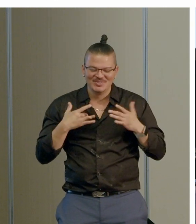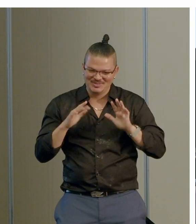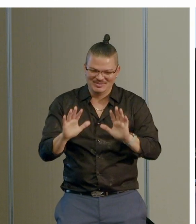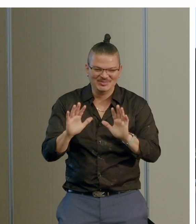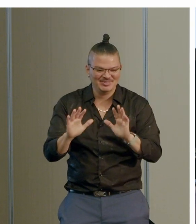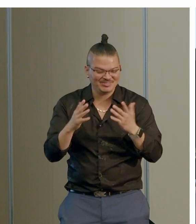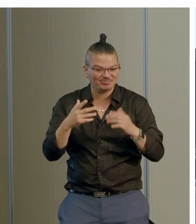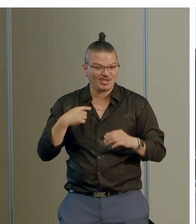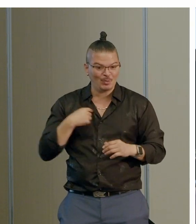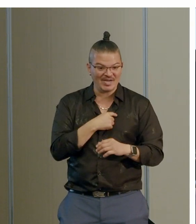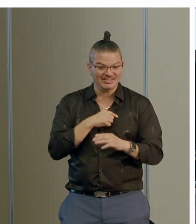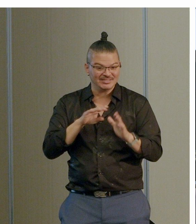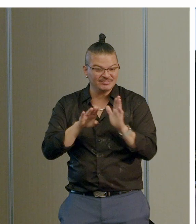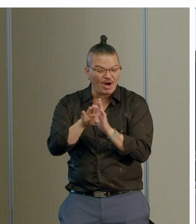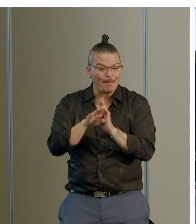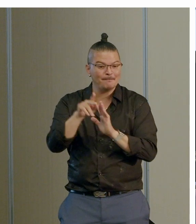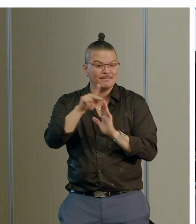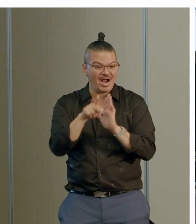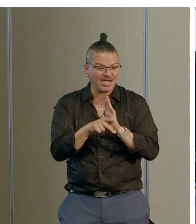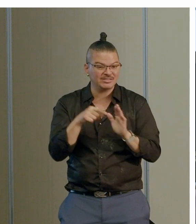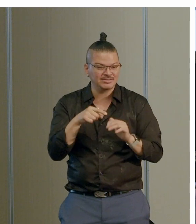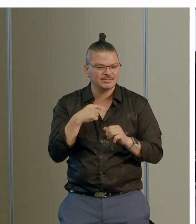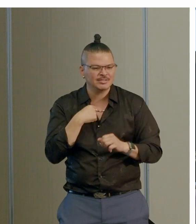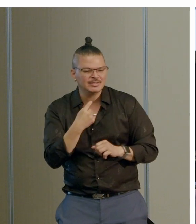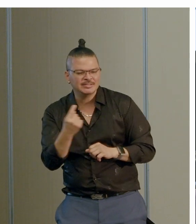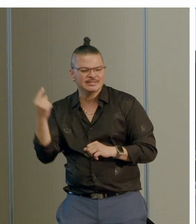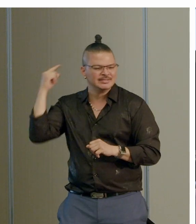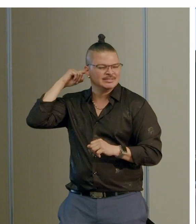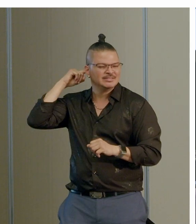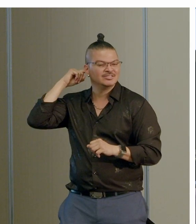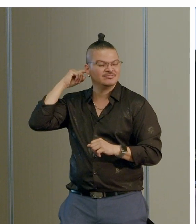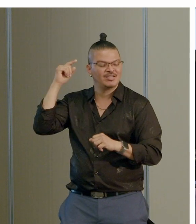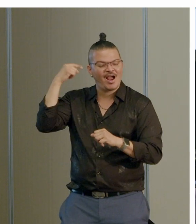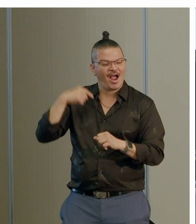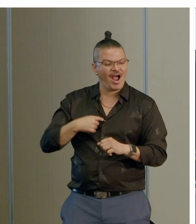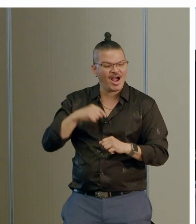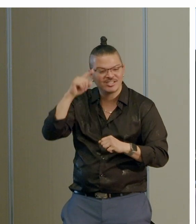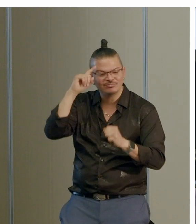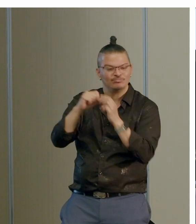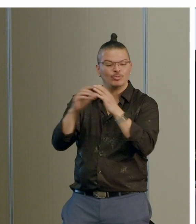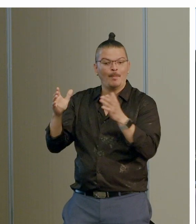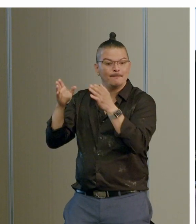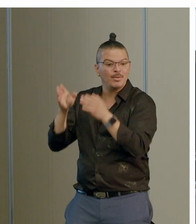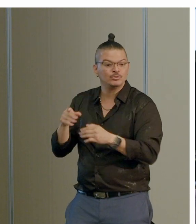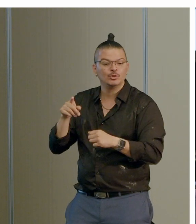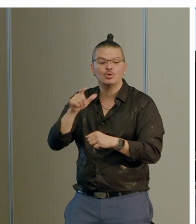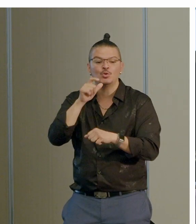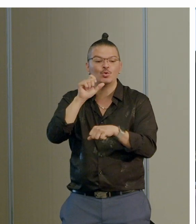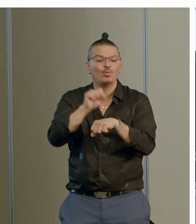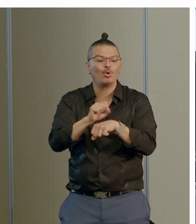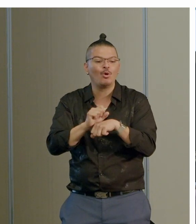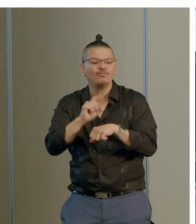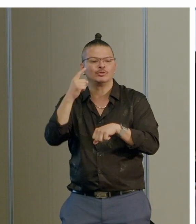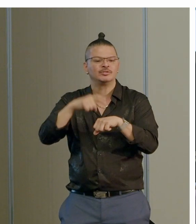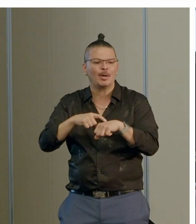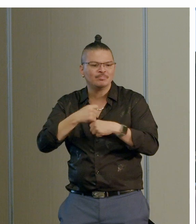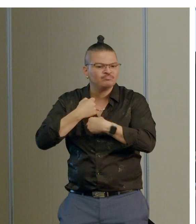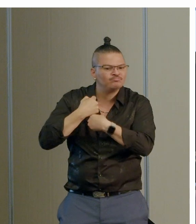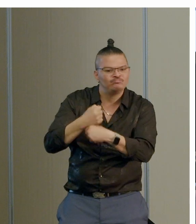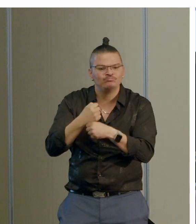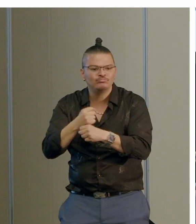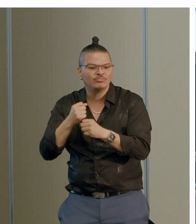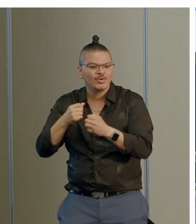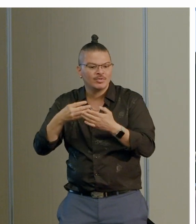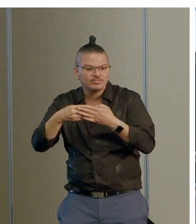in the back of my head the person who worked on the first policy. And they said, you